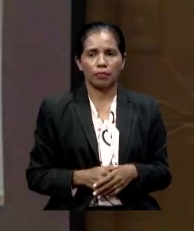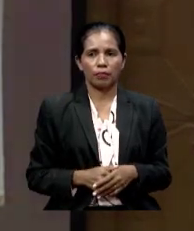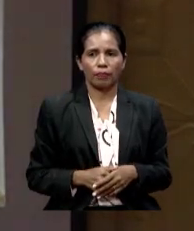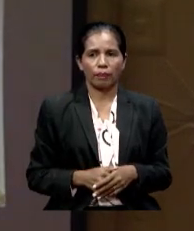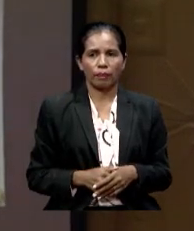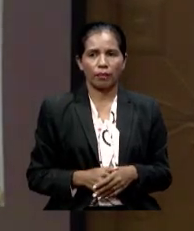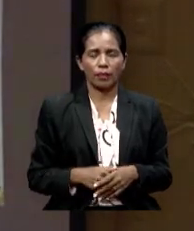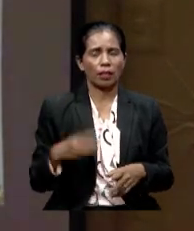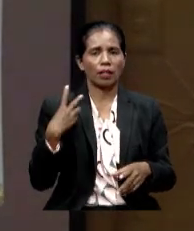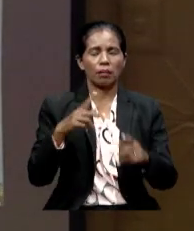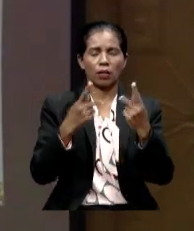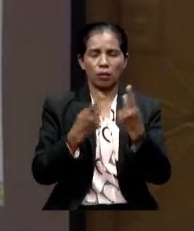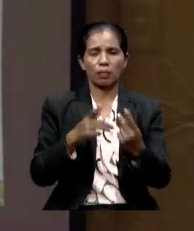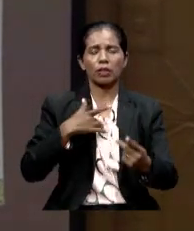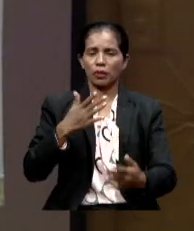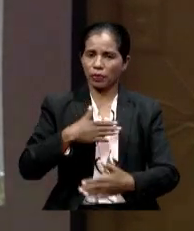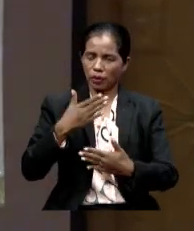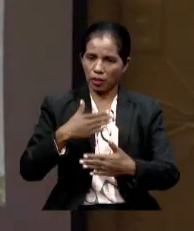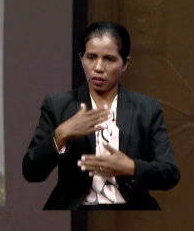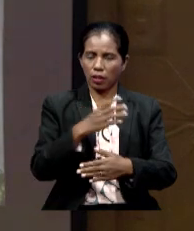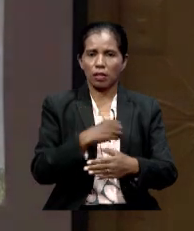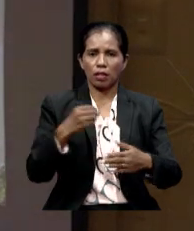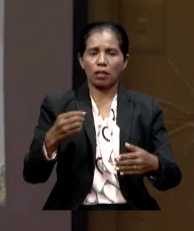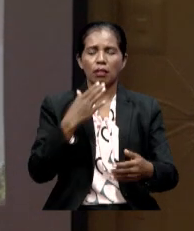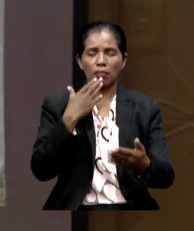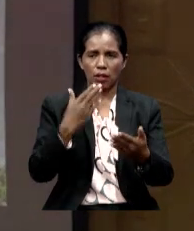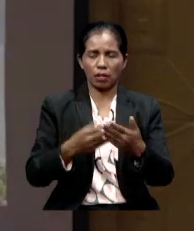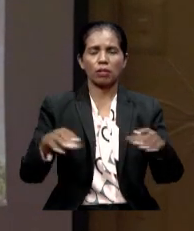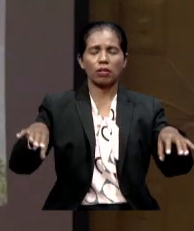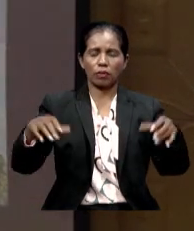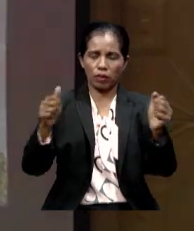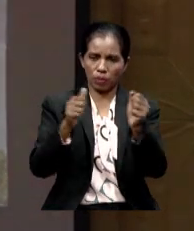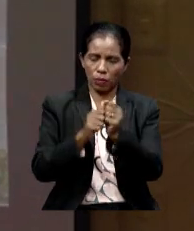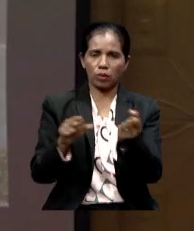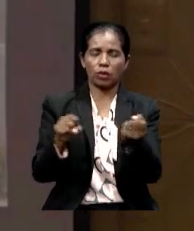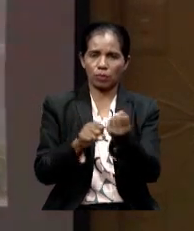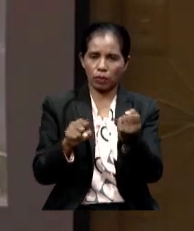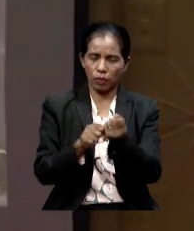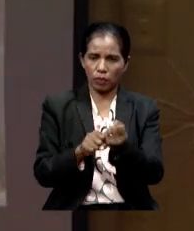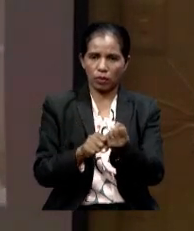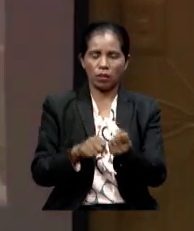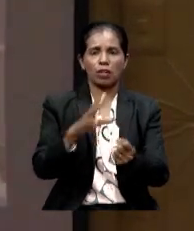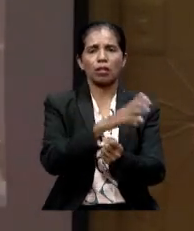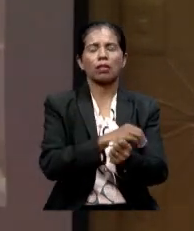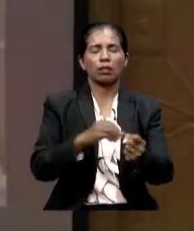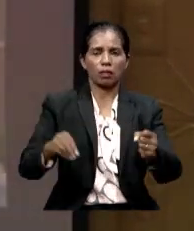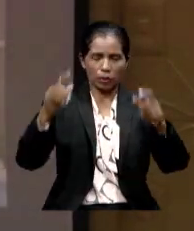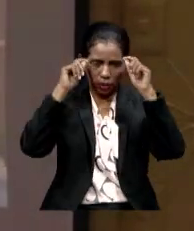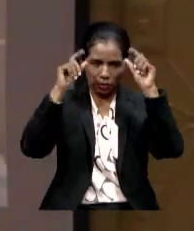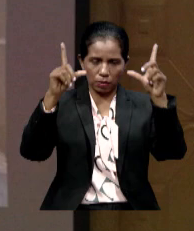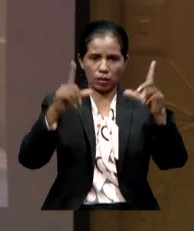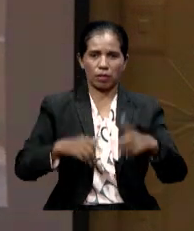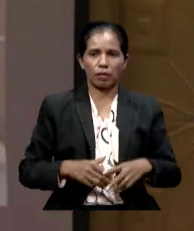Waskita Karya is very happy because we are being able to contribute to be part of developing Timor-Leste.